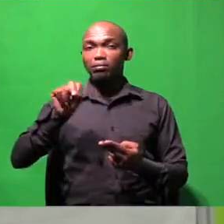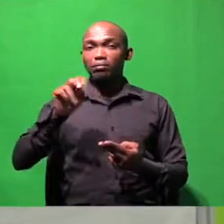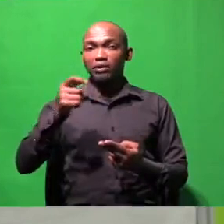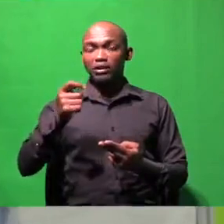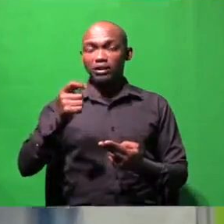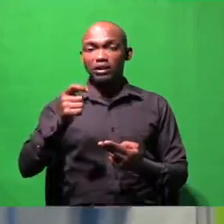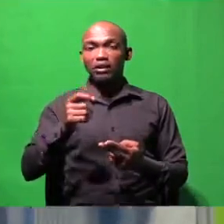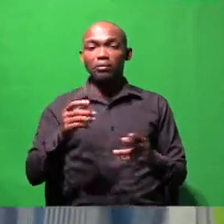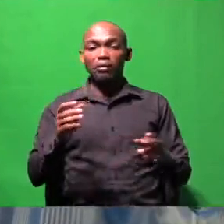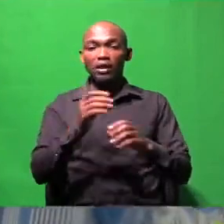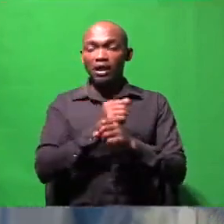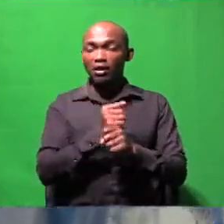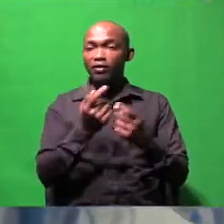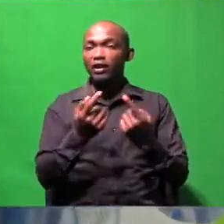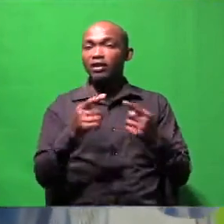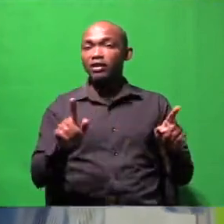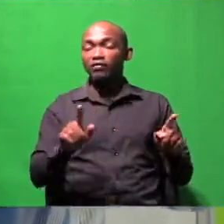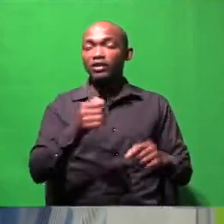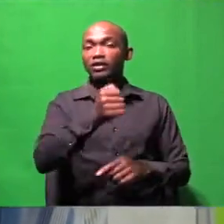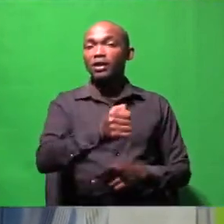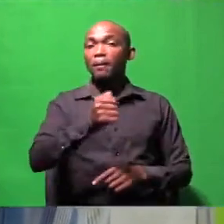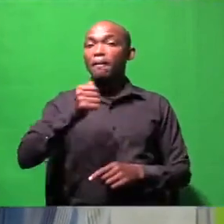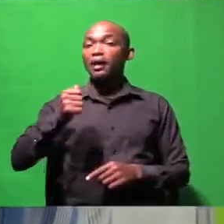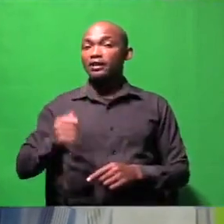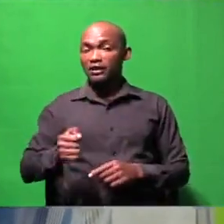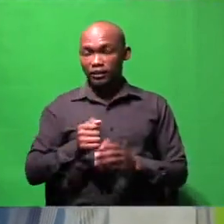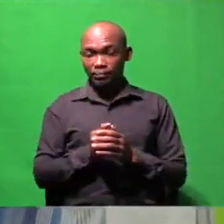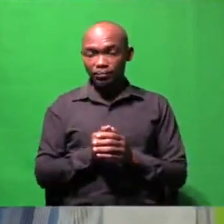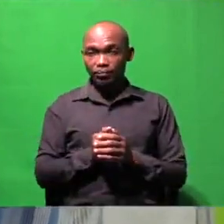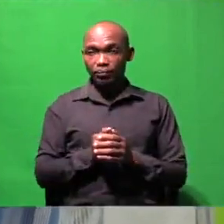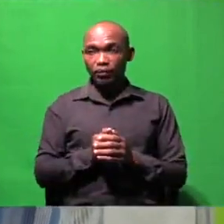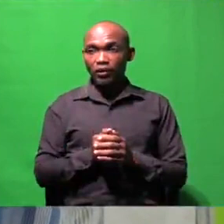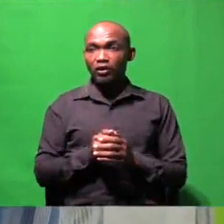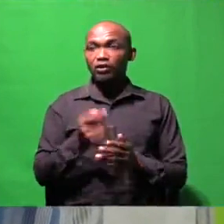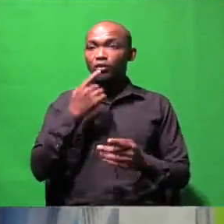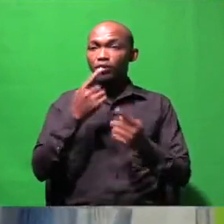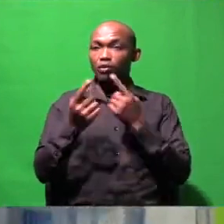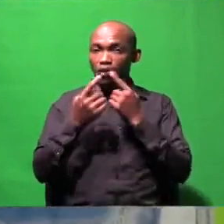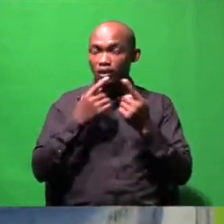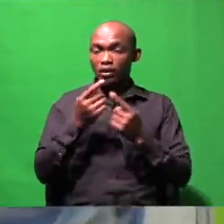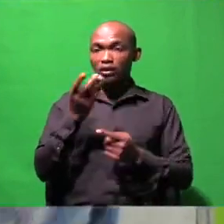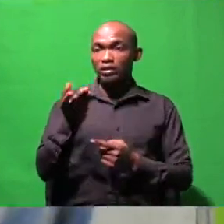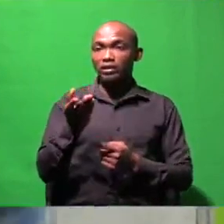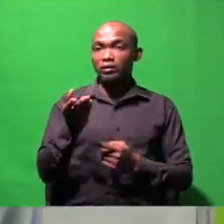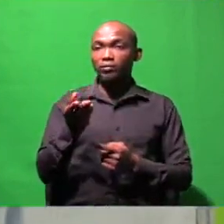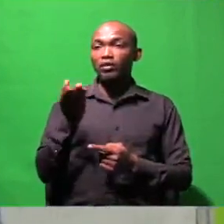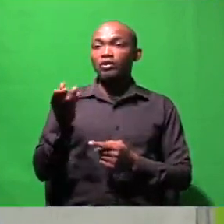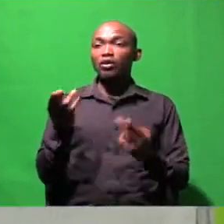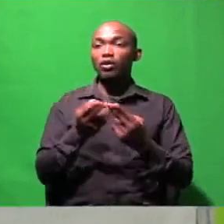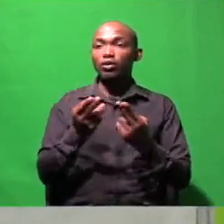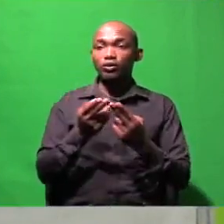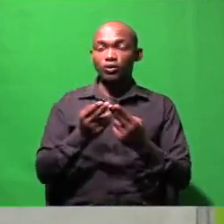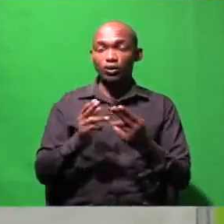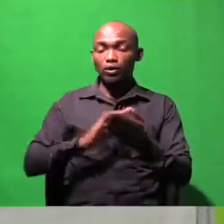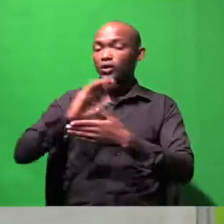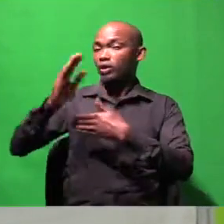have different masses. We are talking about mass in this postulate, so it means that there is repetition in mass in this